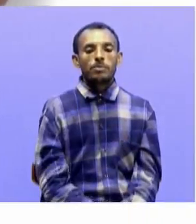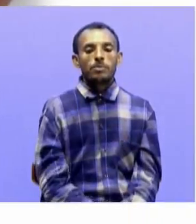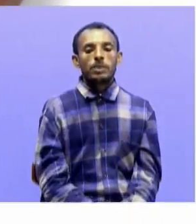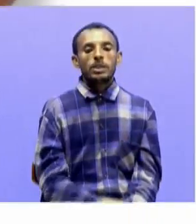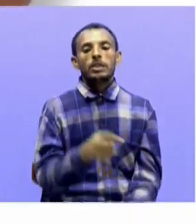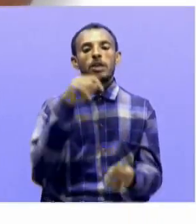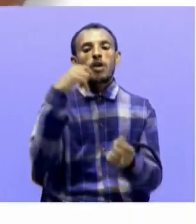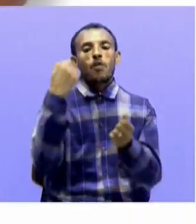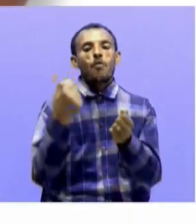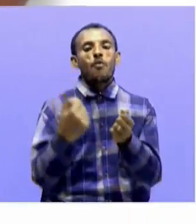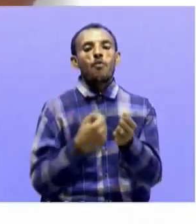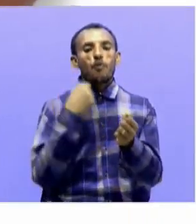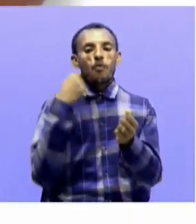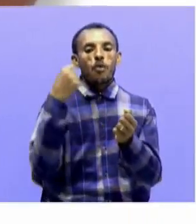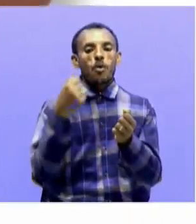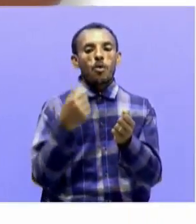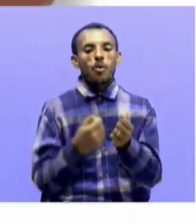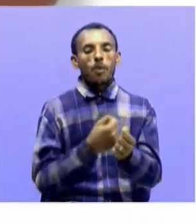following